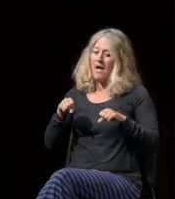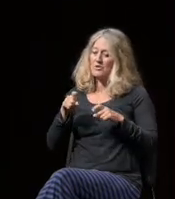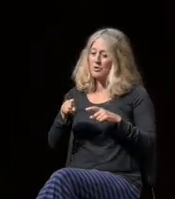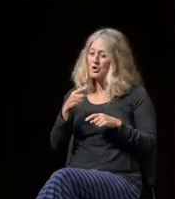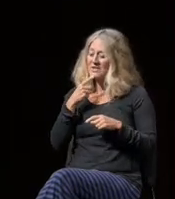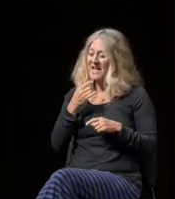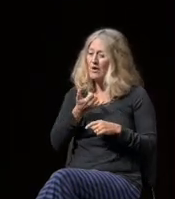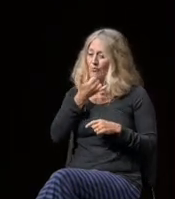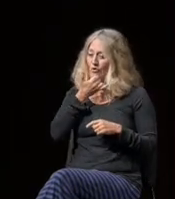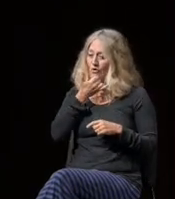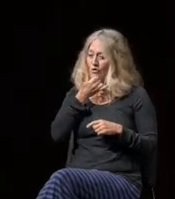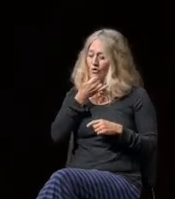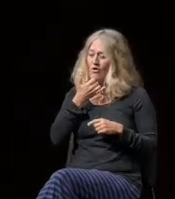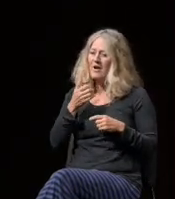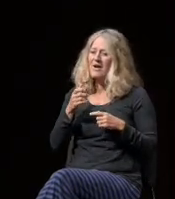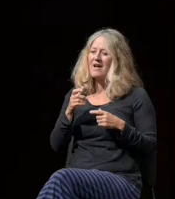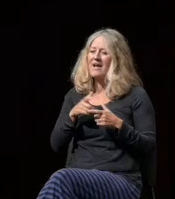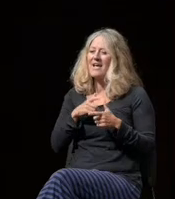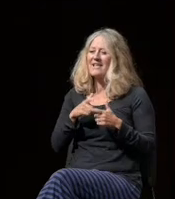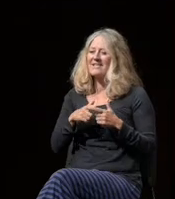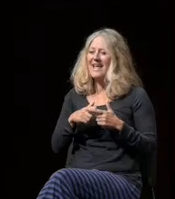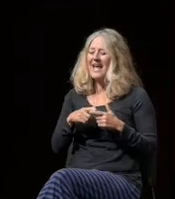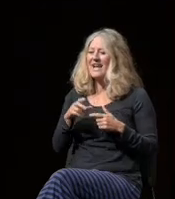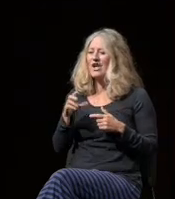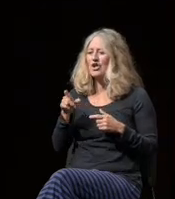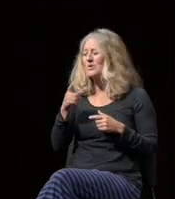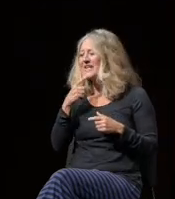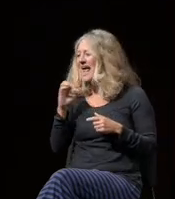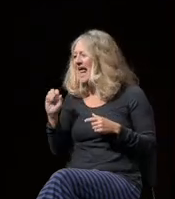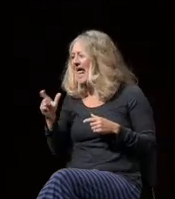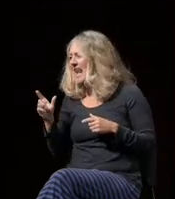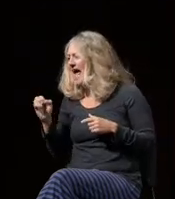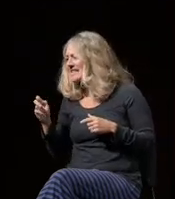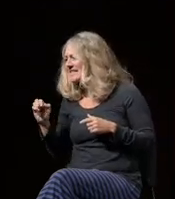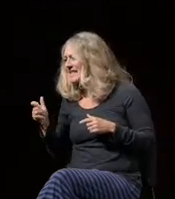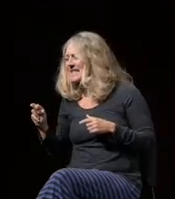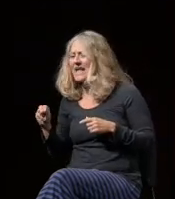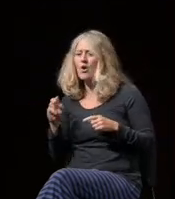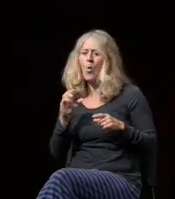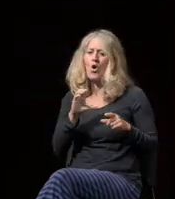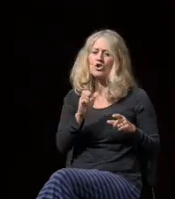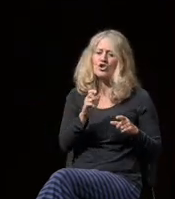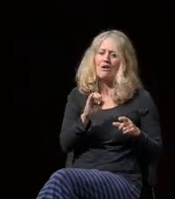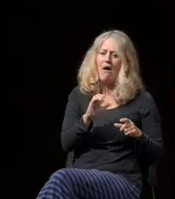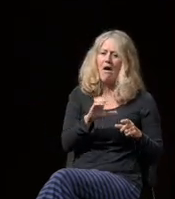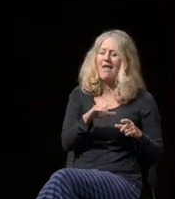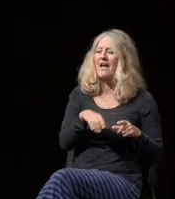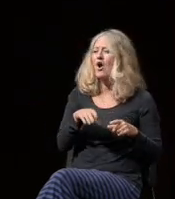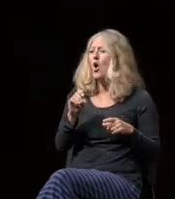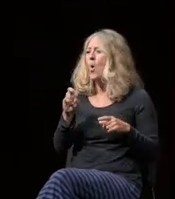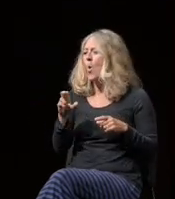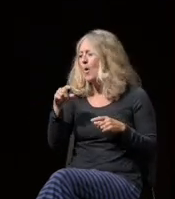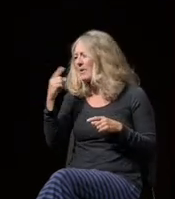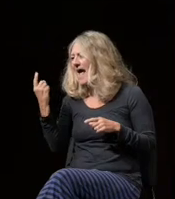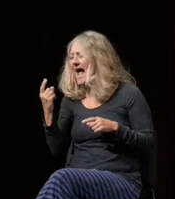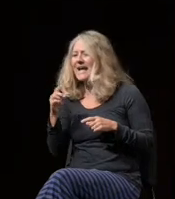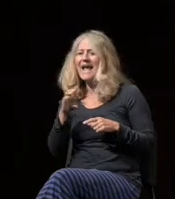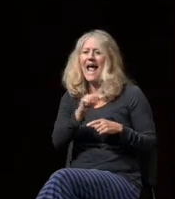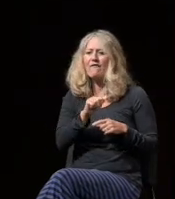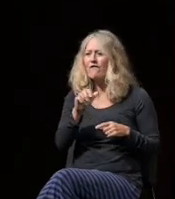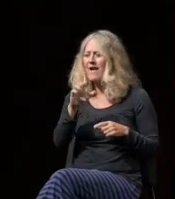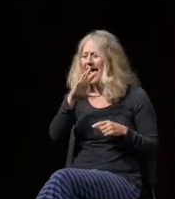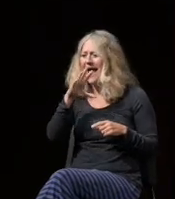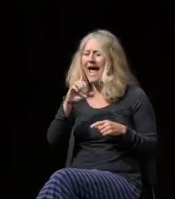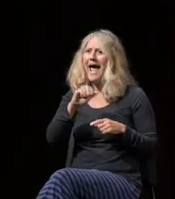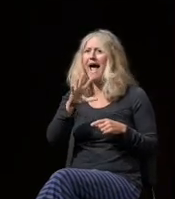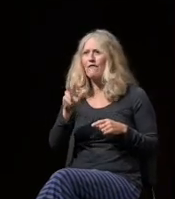said Latinx instead of Chicano Chicanx, or you said black instead of African American, and oh my God, I don't know what to say, I